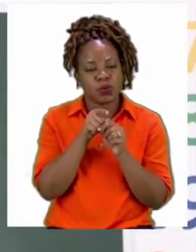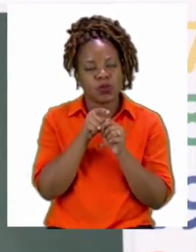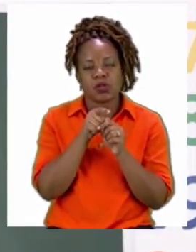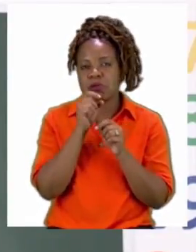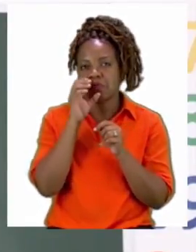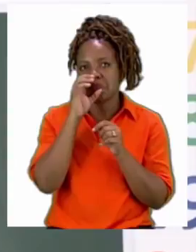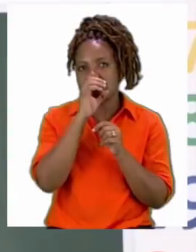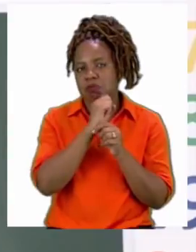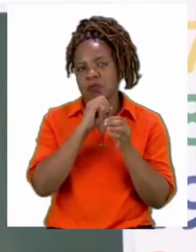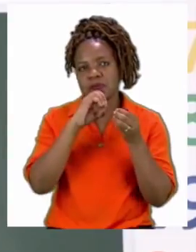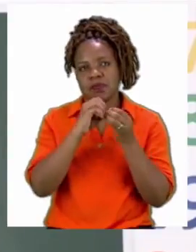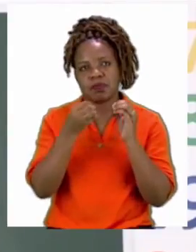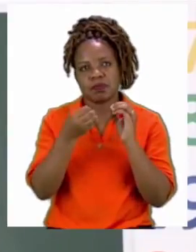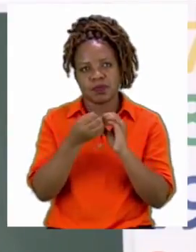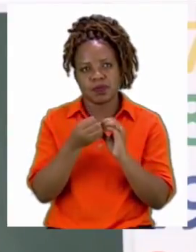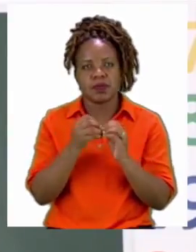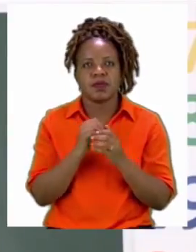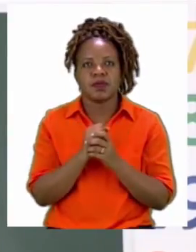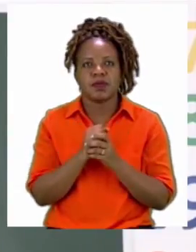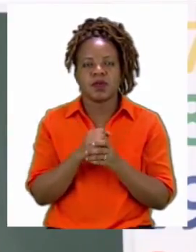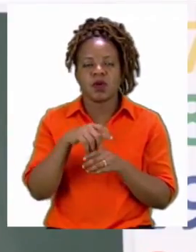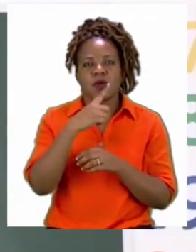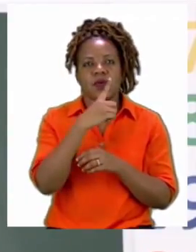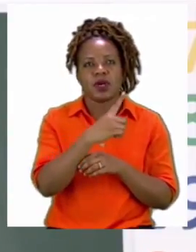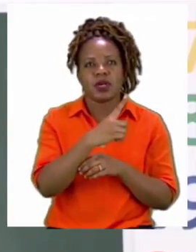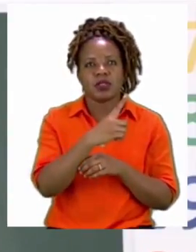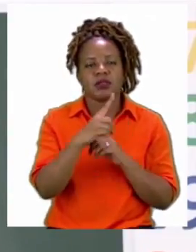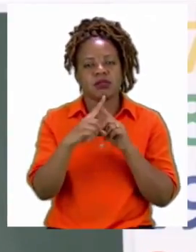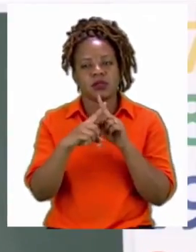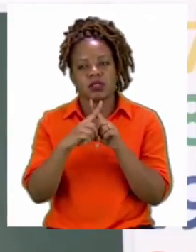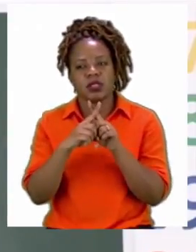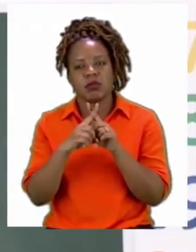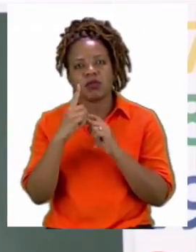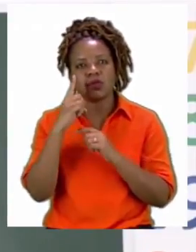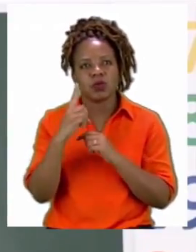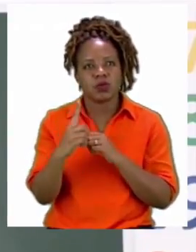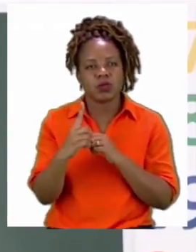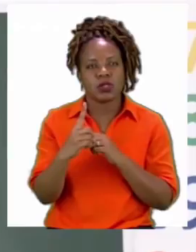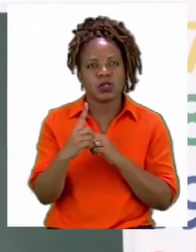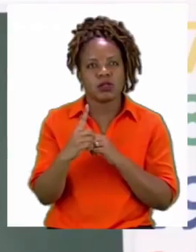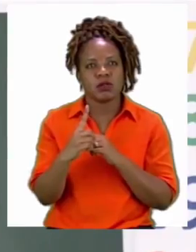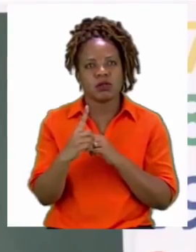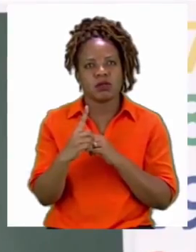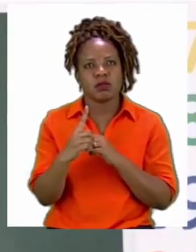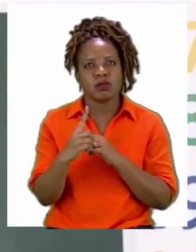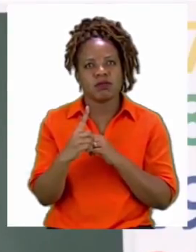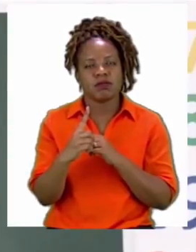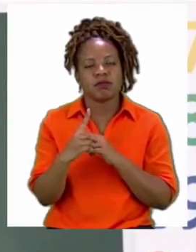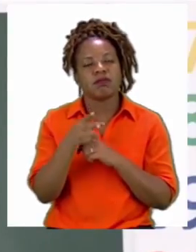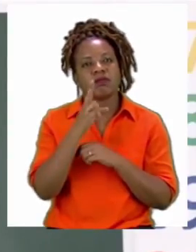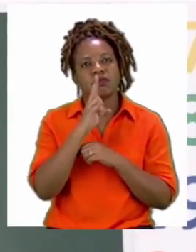box. So we already know what one set of 1 is. And one set of 1